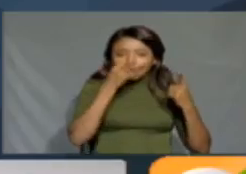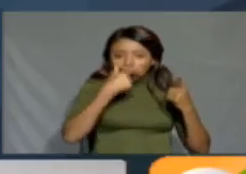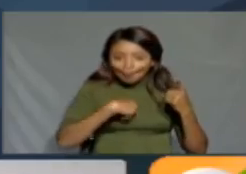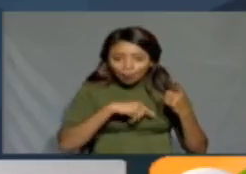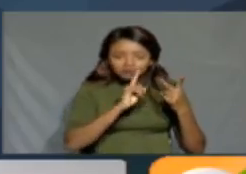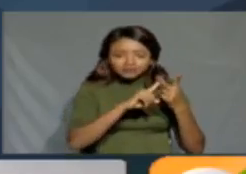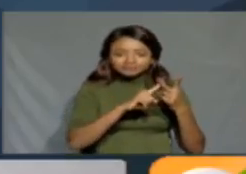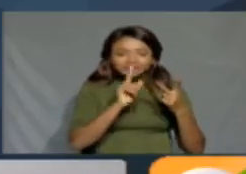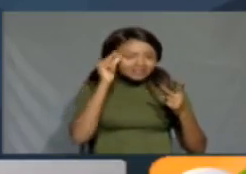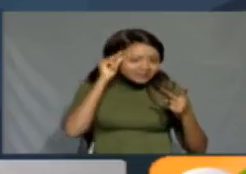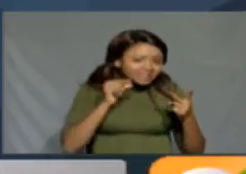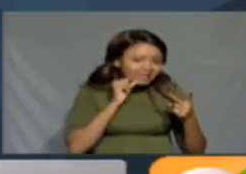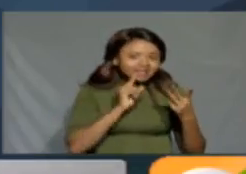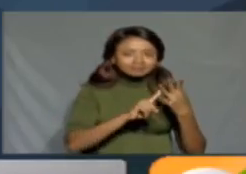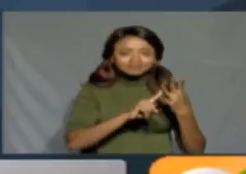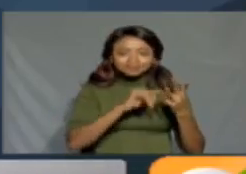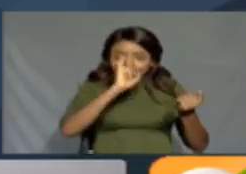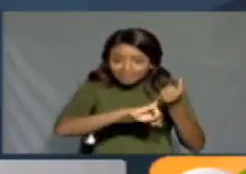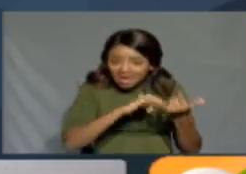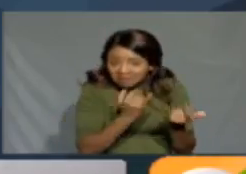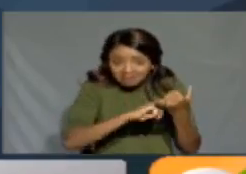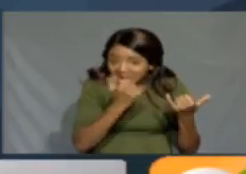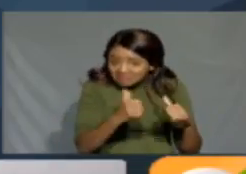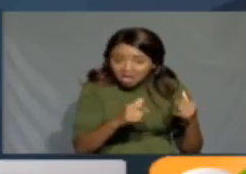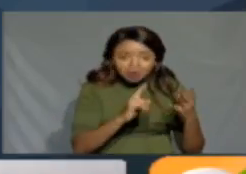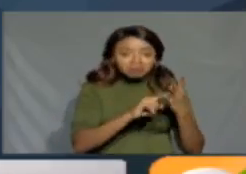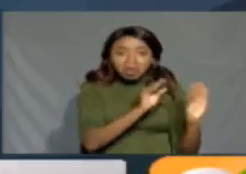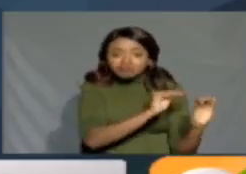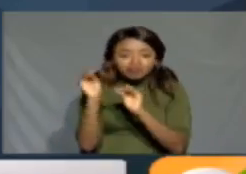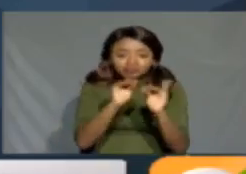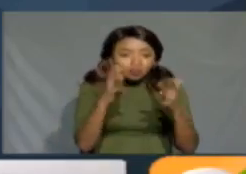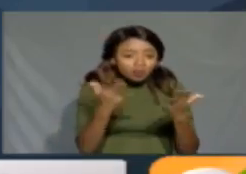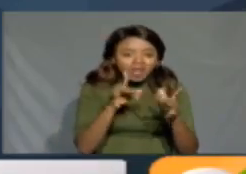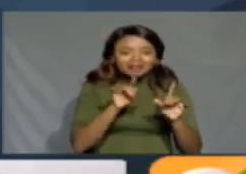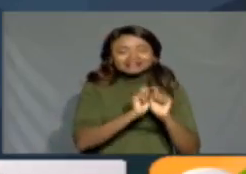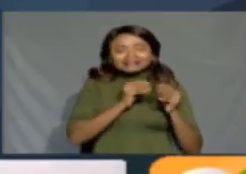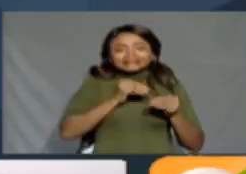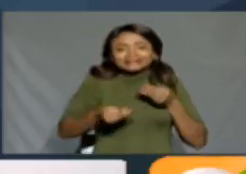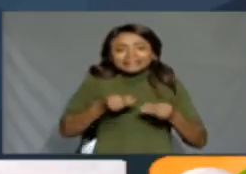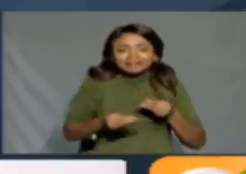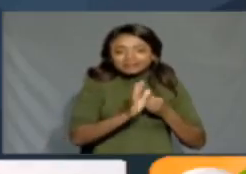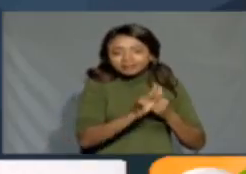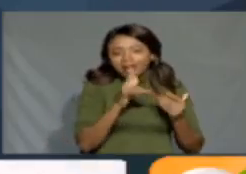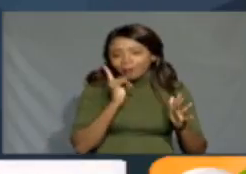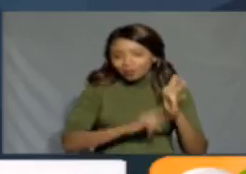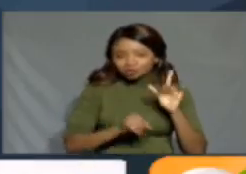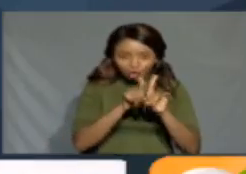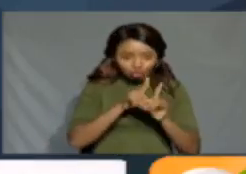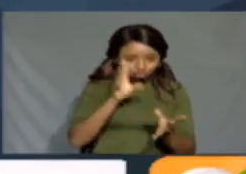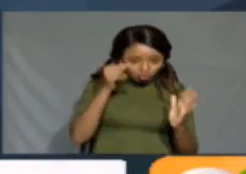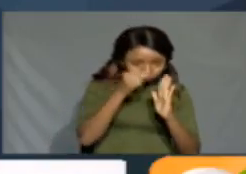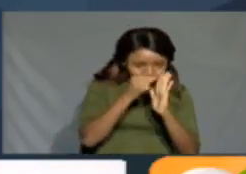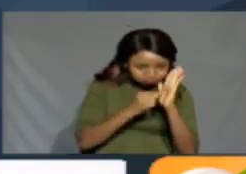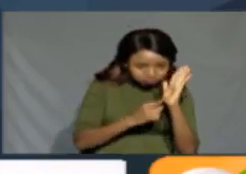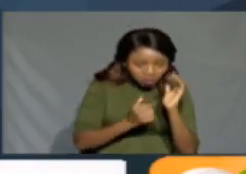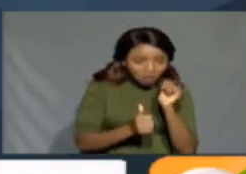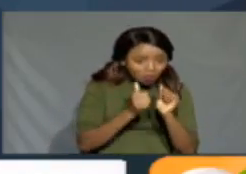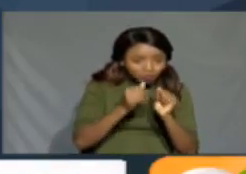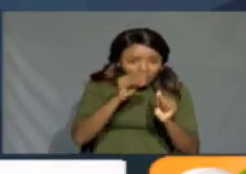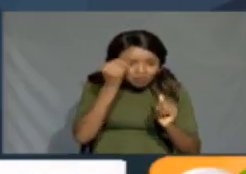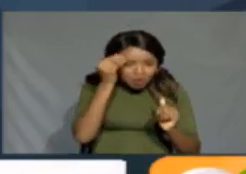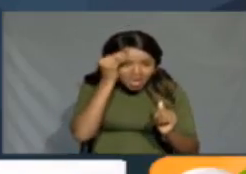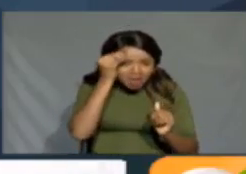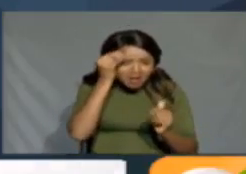marital status, recent deaths and births, migration, and forms of disability. They have also been capturing details of education